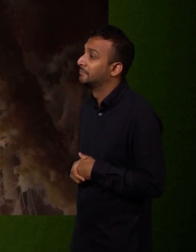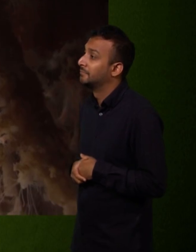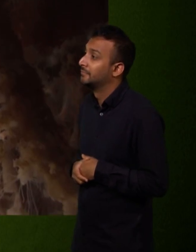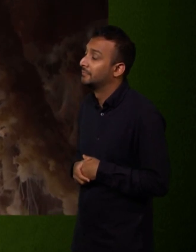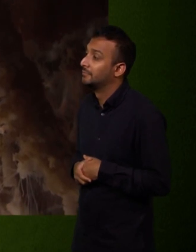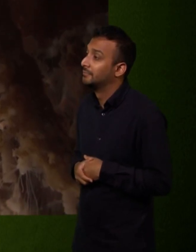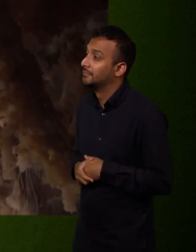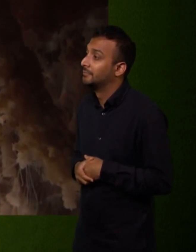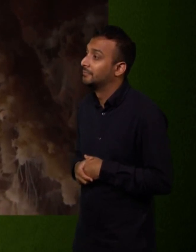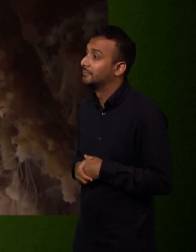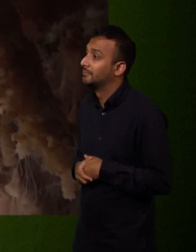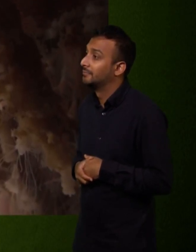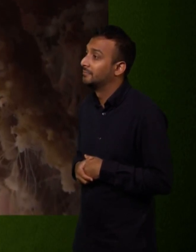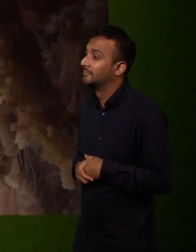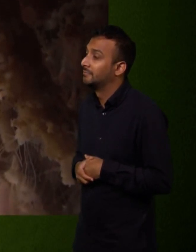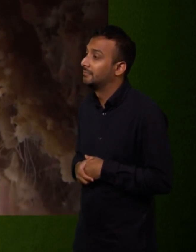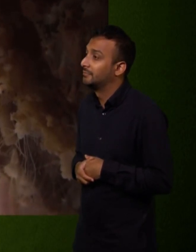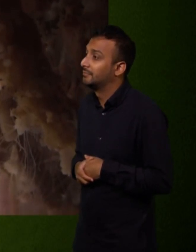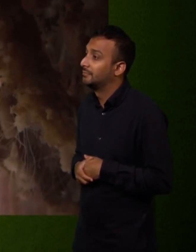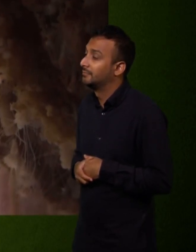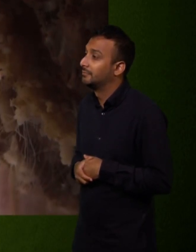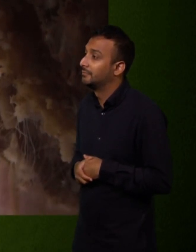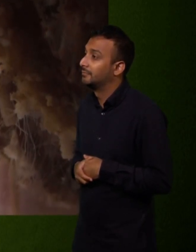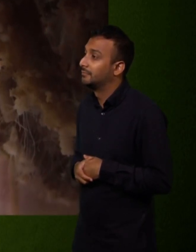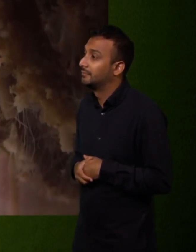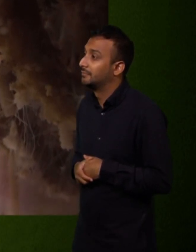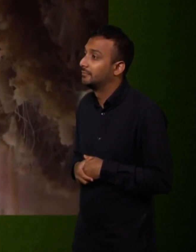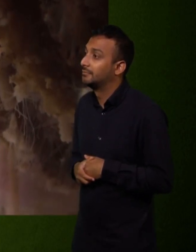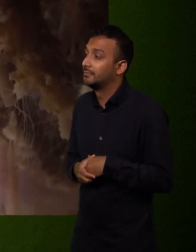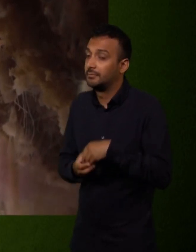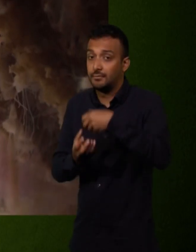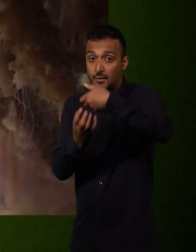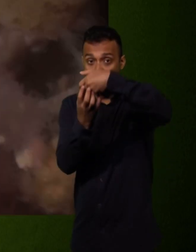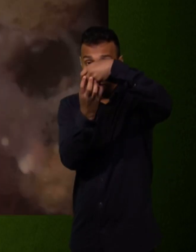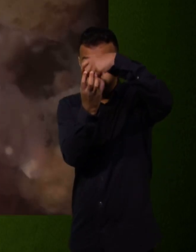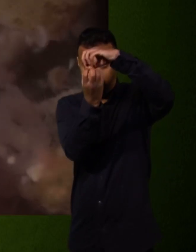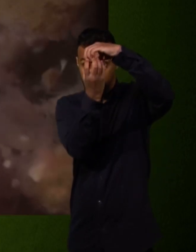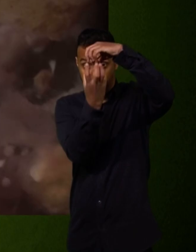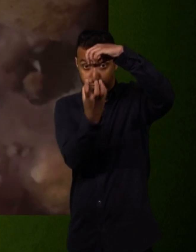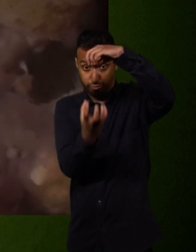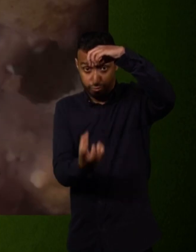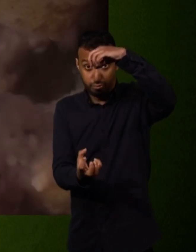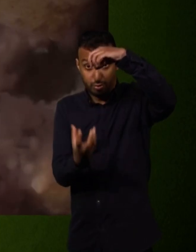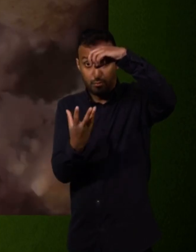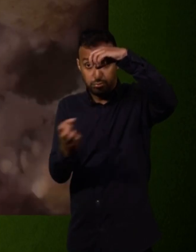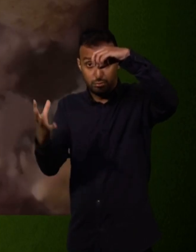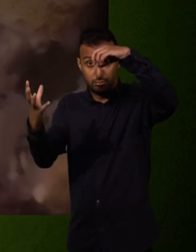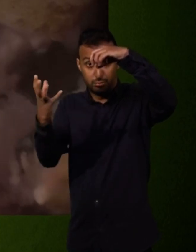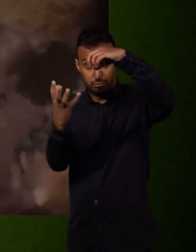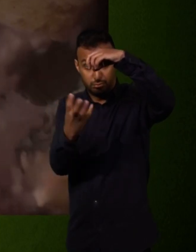One by one, every single disc in the Strobila follows suit.